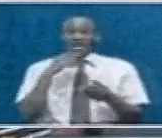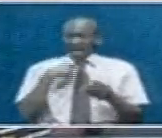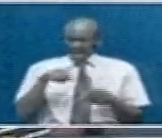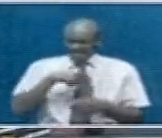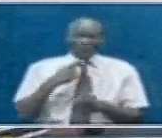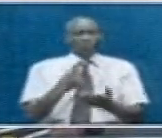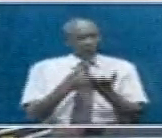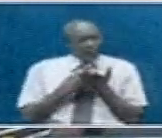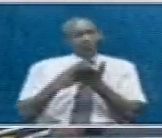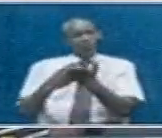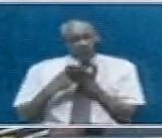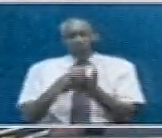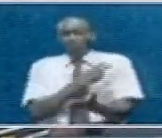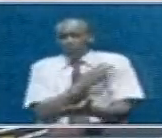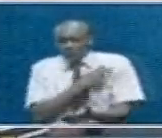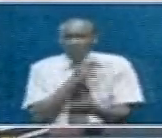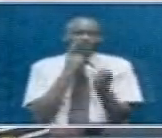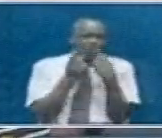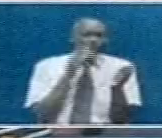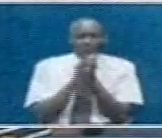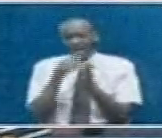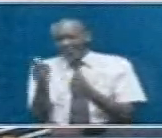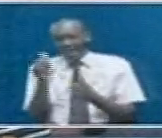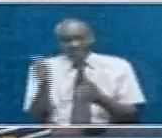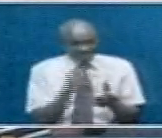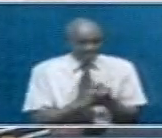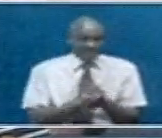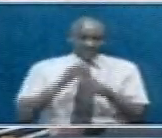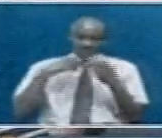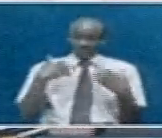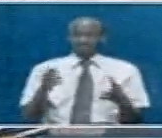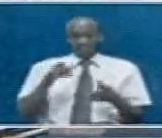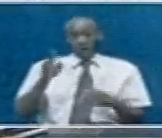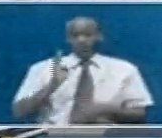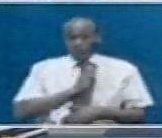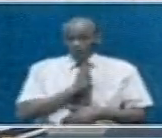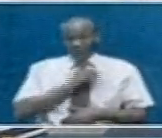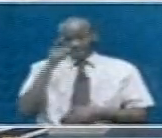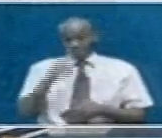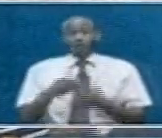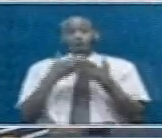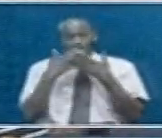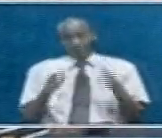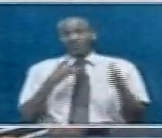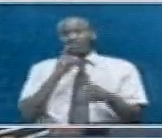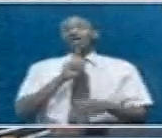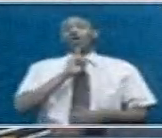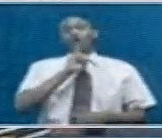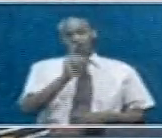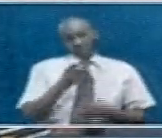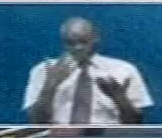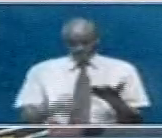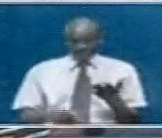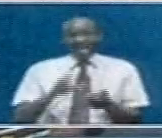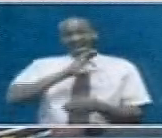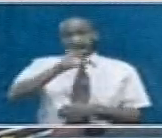consultations and wide consultations, this board has come up today to unveil the candidate for Homa Bay